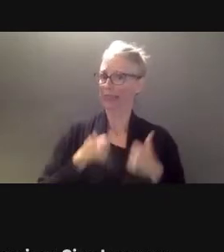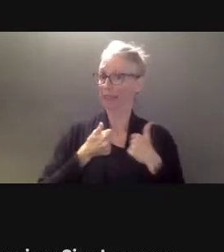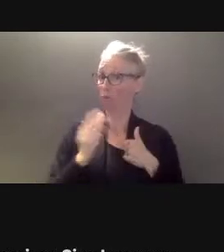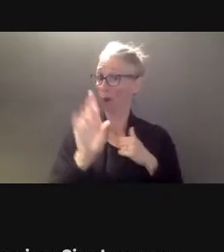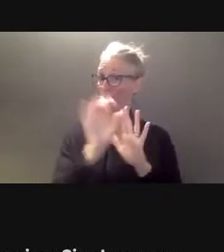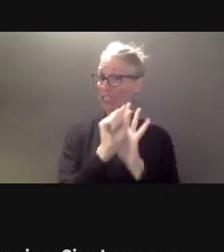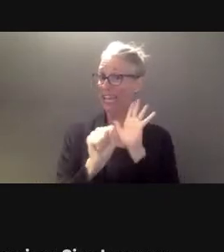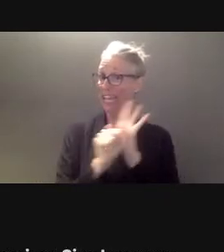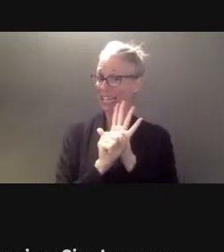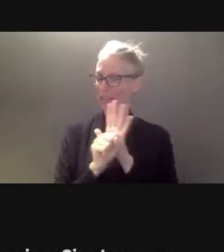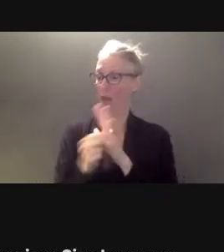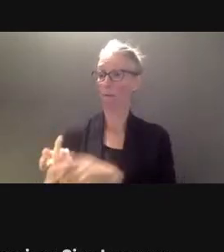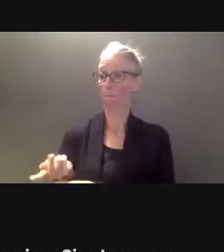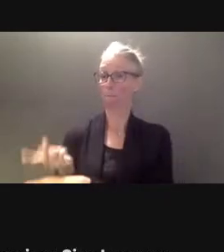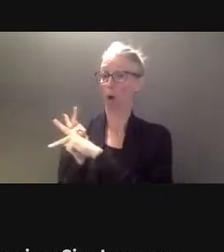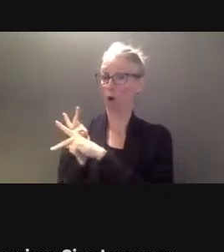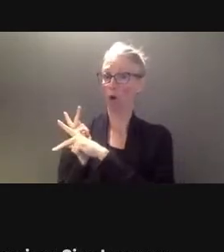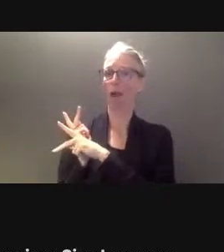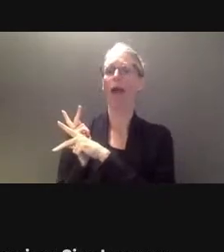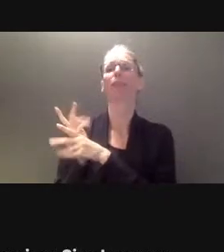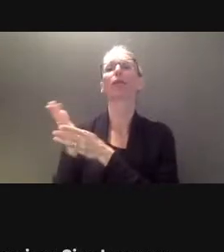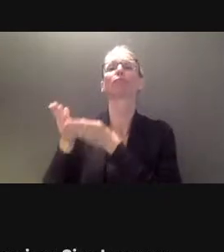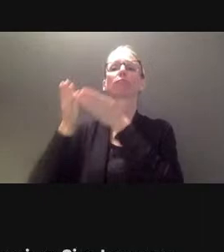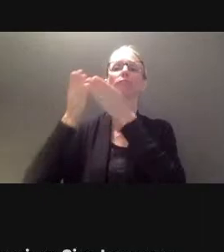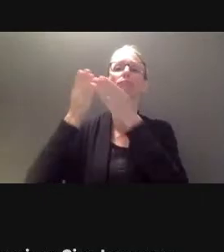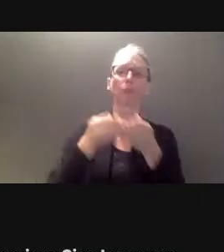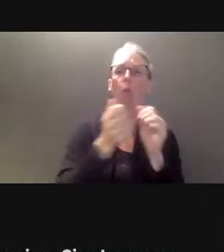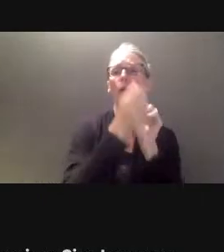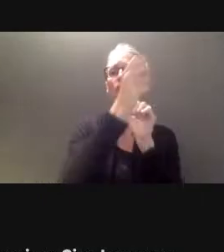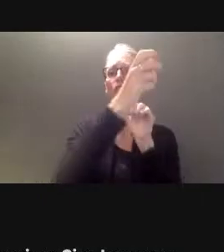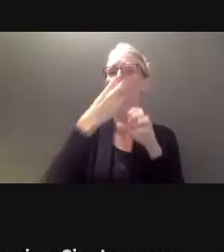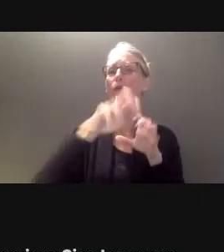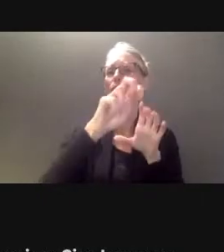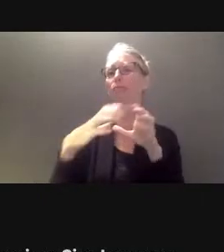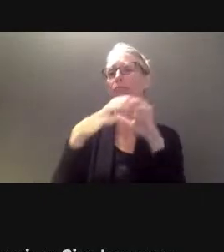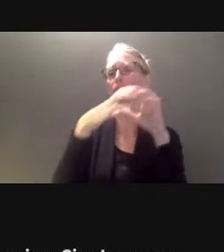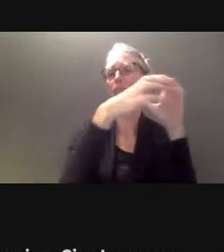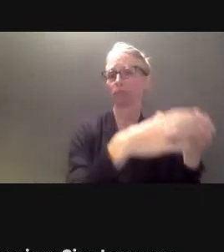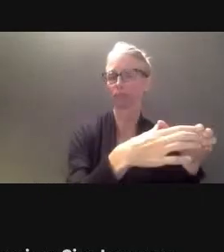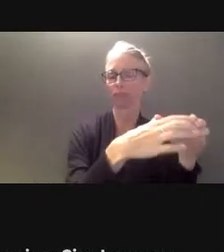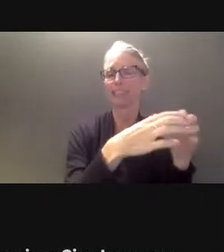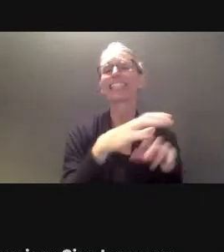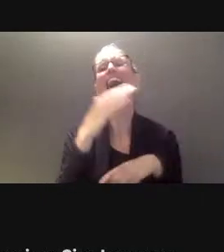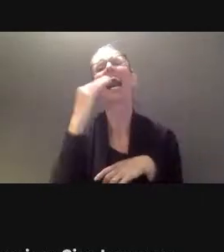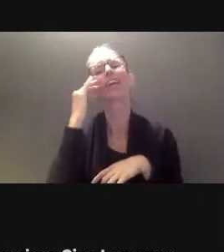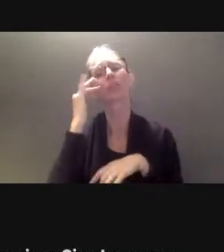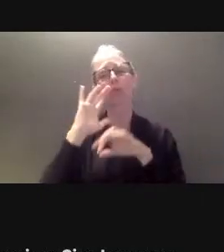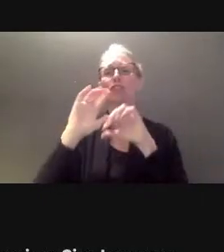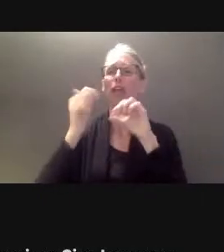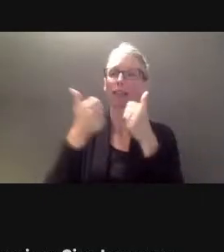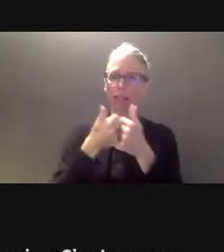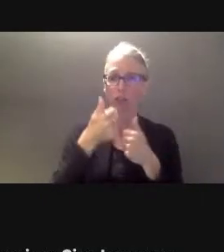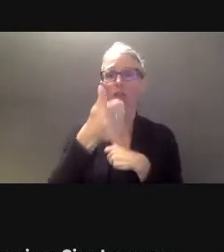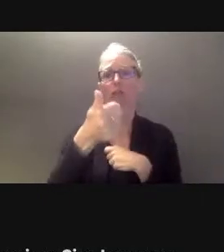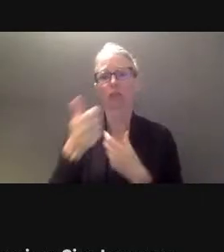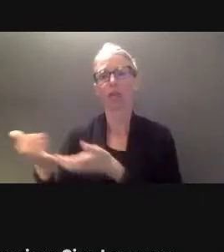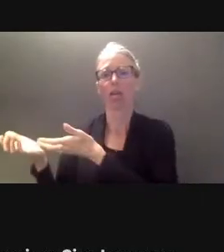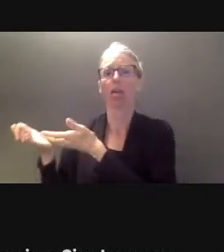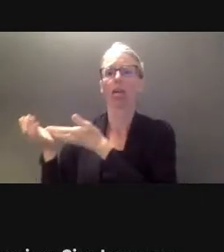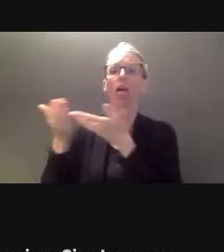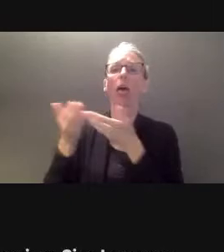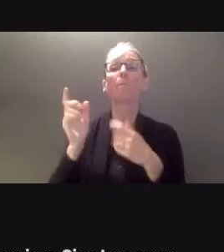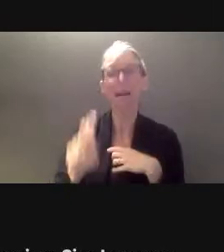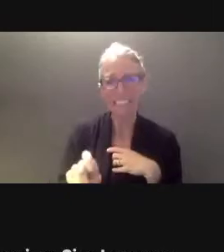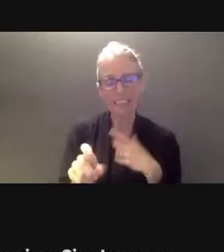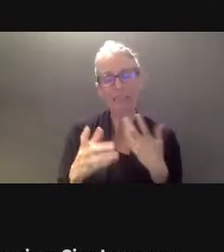easy that way to have to bring it with you, but that is currently the way the system works. It's not foolproof. And